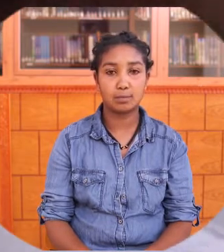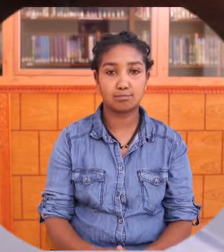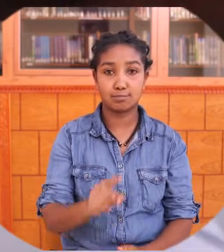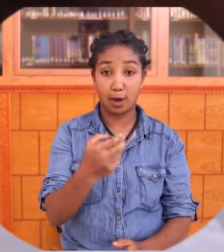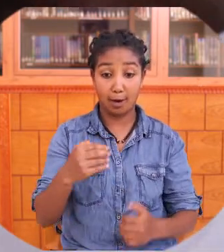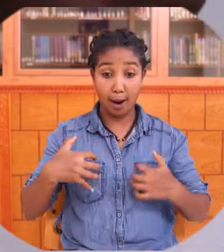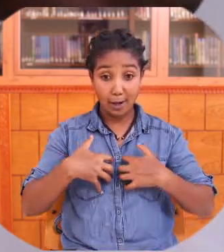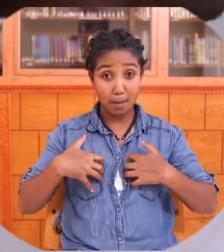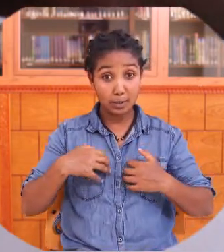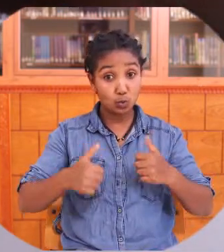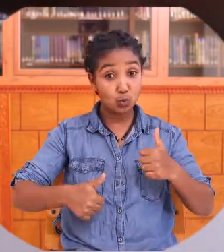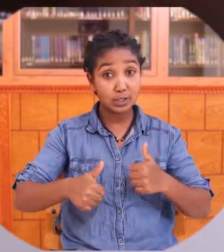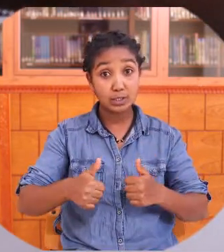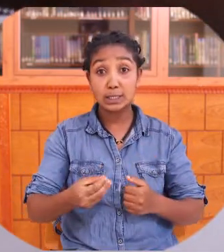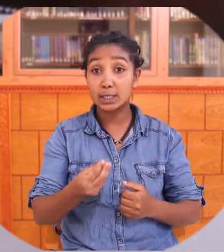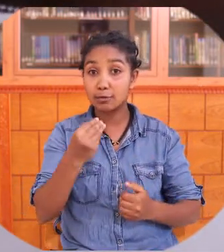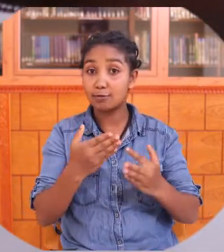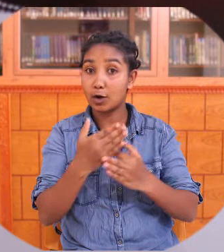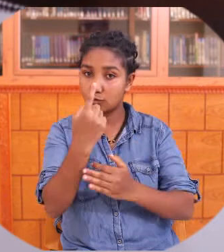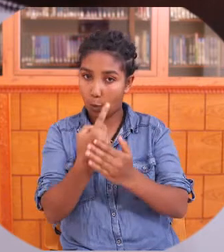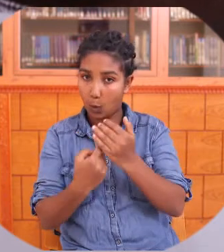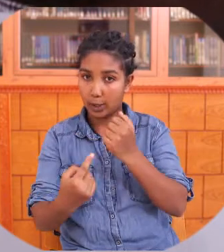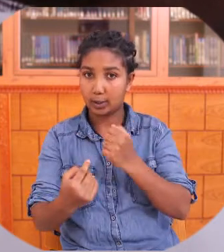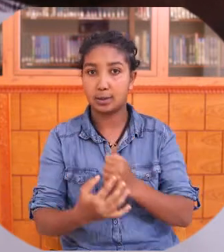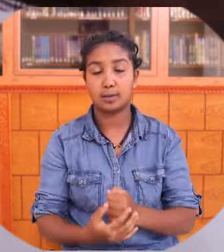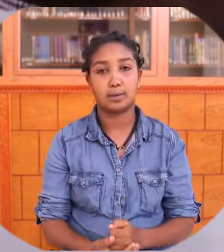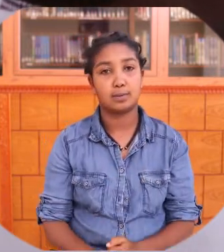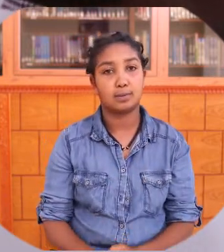They are animals which eat flesh, or they are flesh eater.